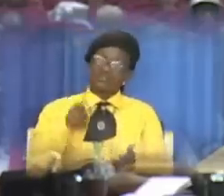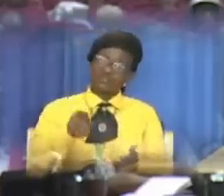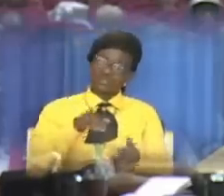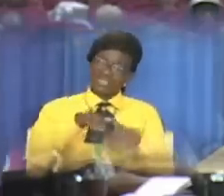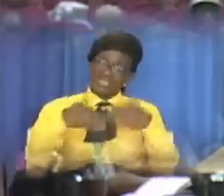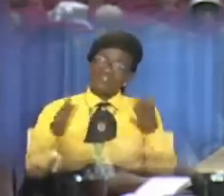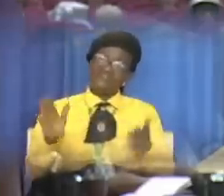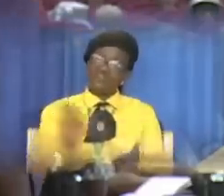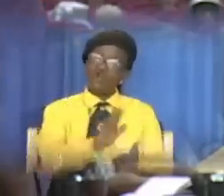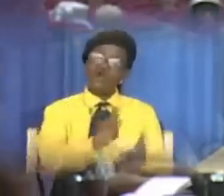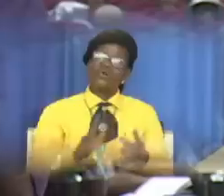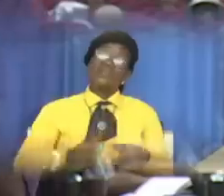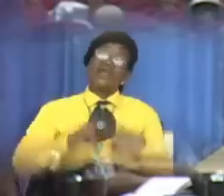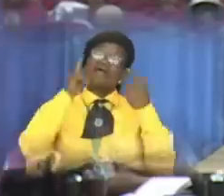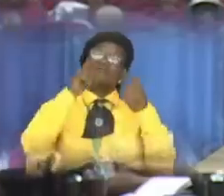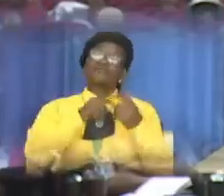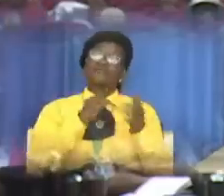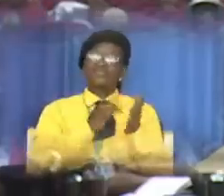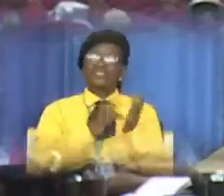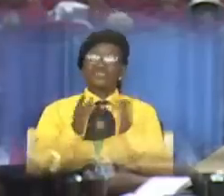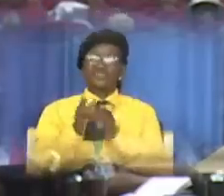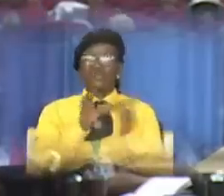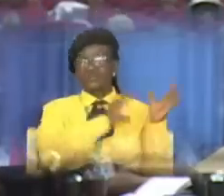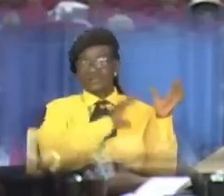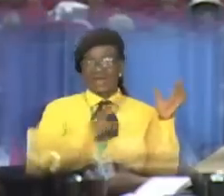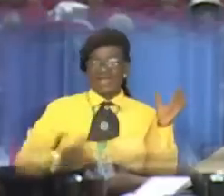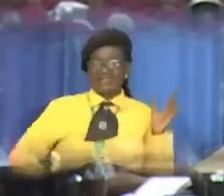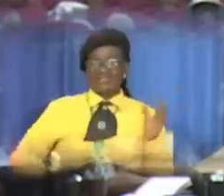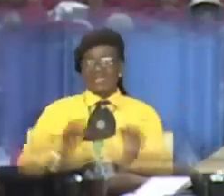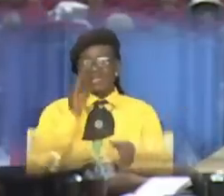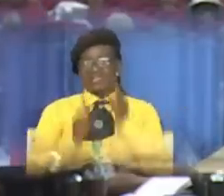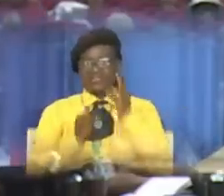you want things to be different from now on,